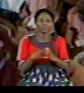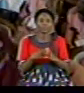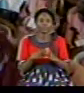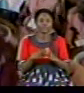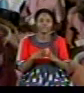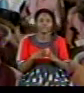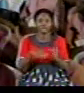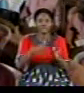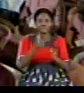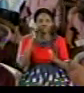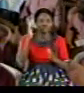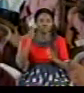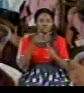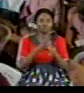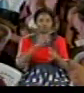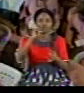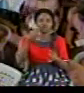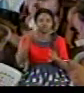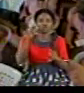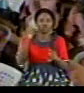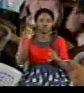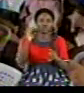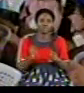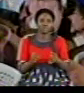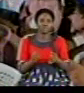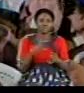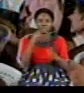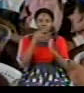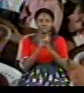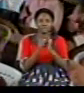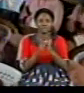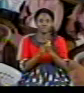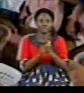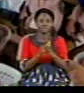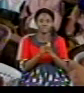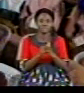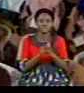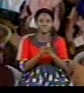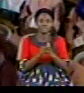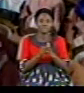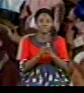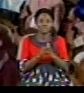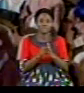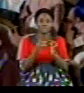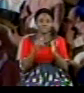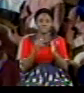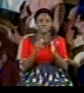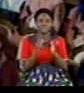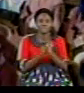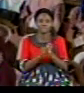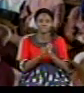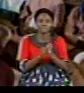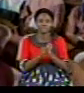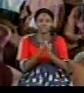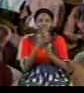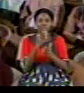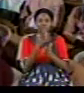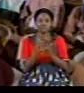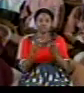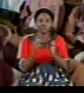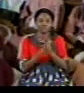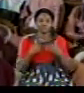has written and he says that he had a scalp wound that has worried him for a very long